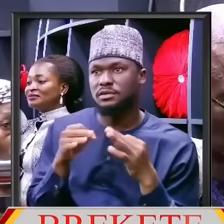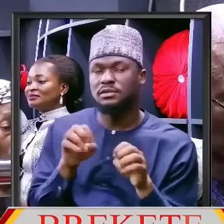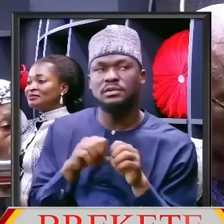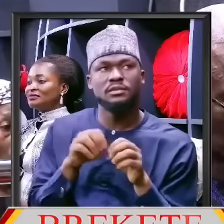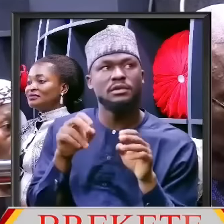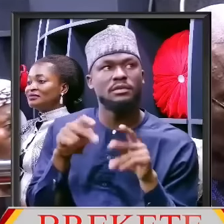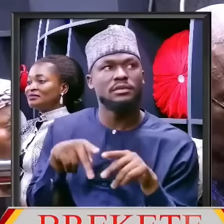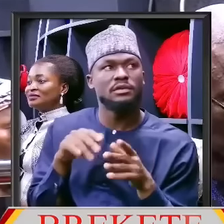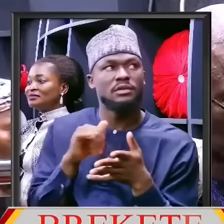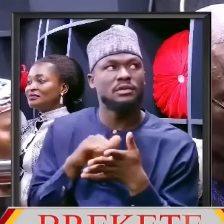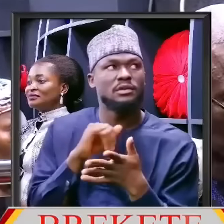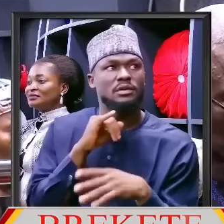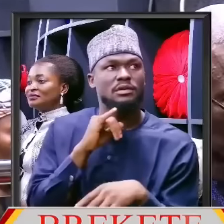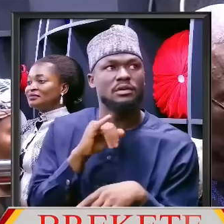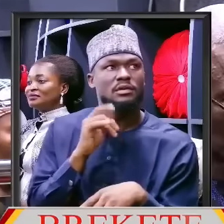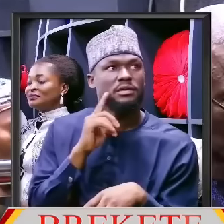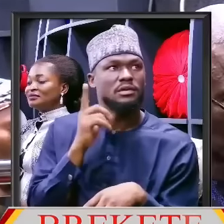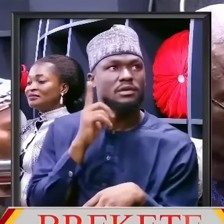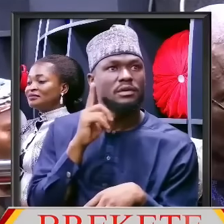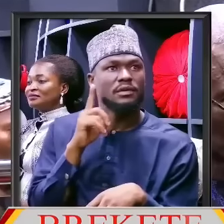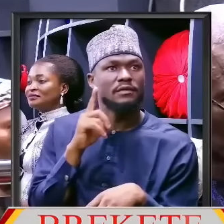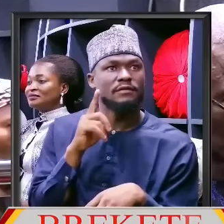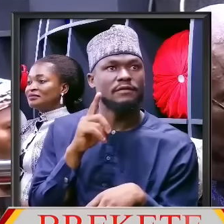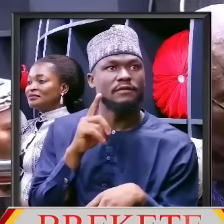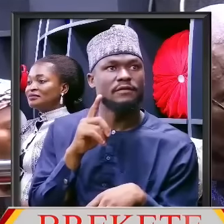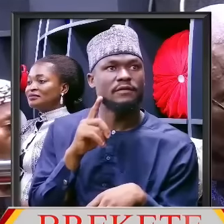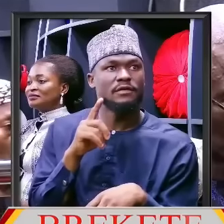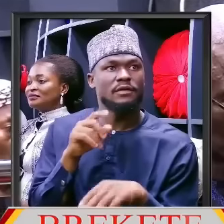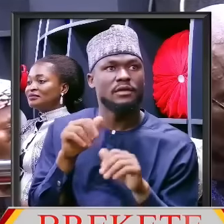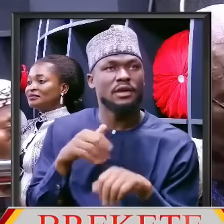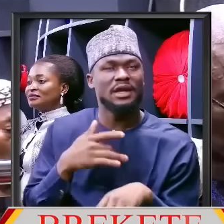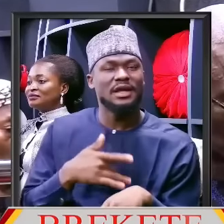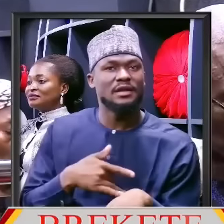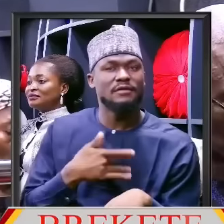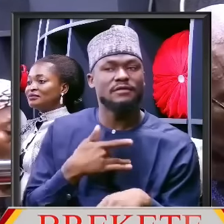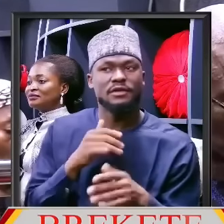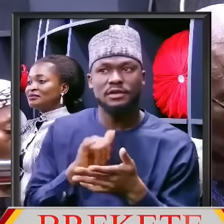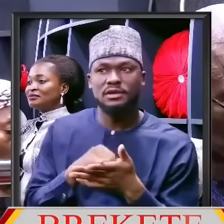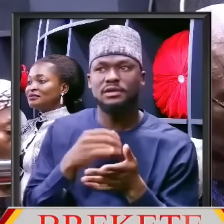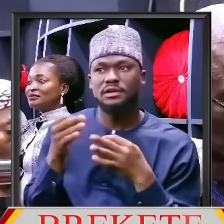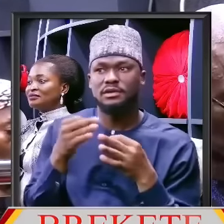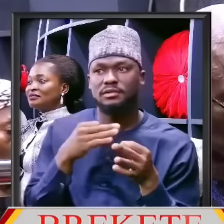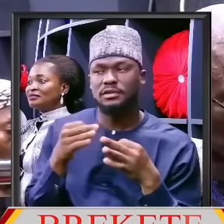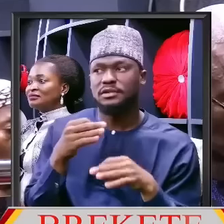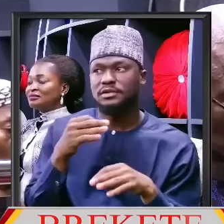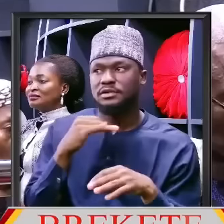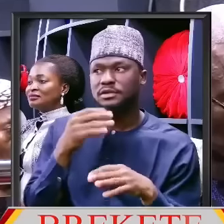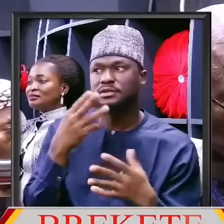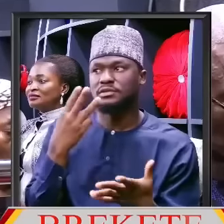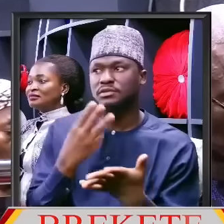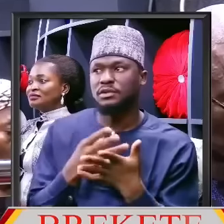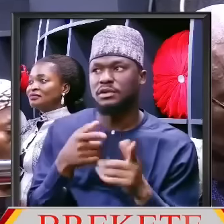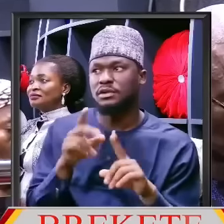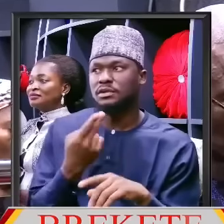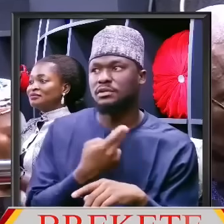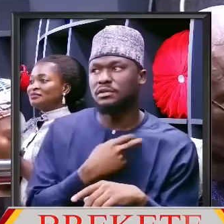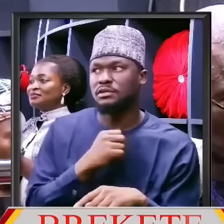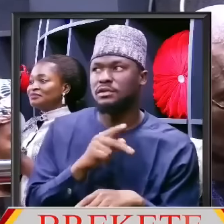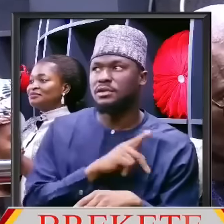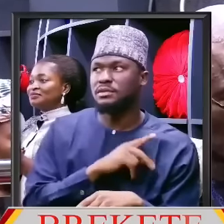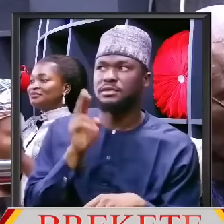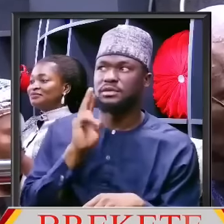even person will be deaf. He go feel and say explanation well. Make we appreciate this